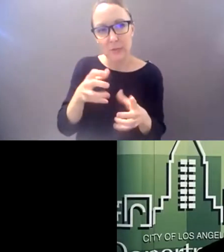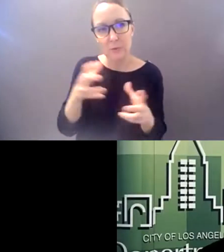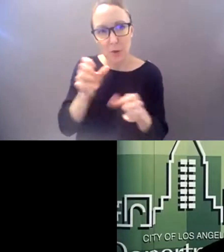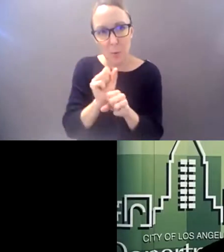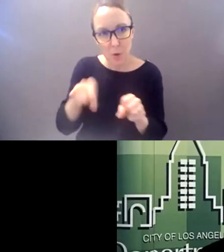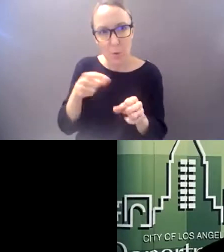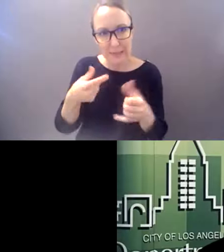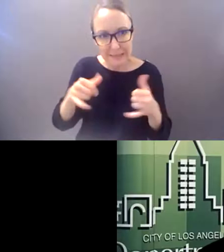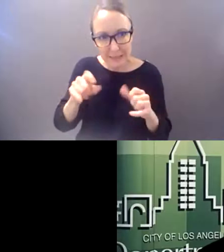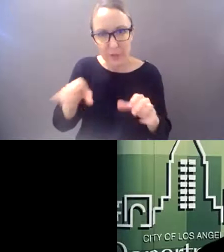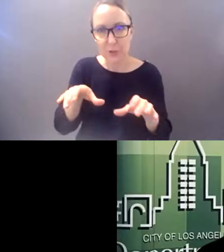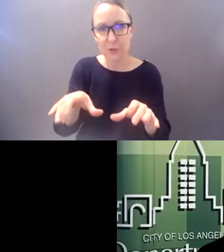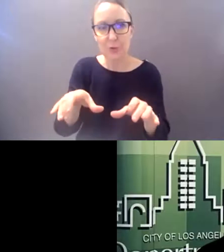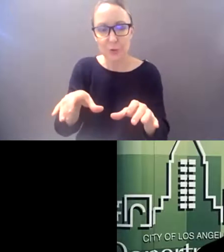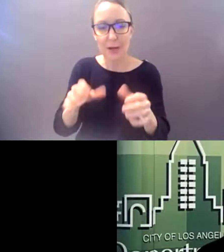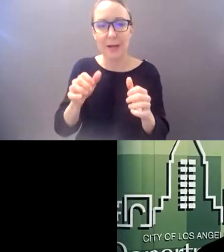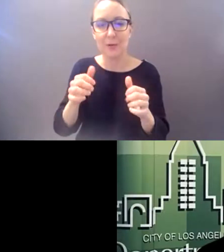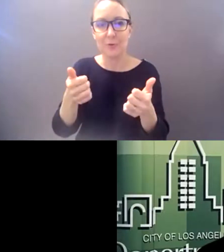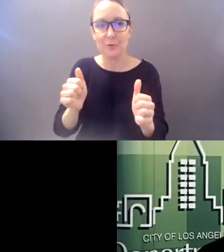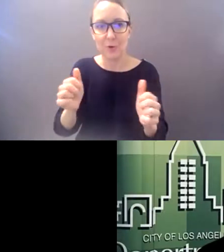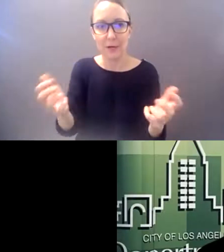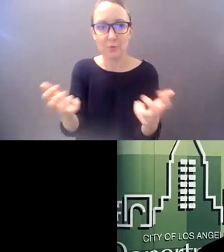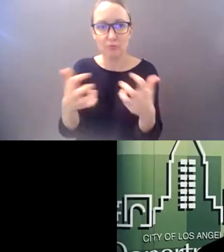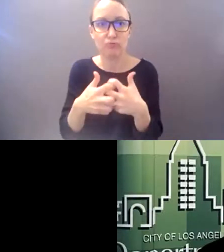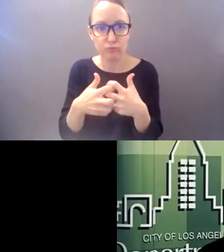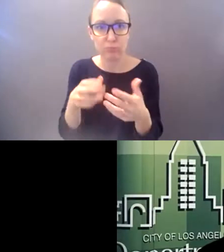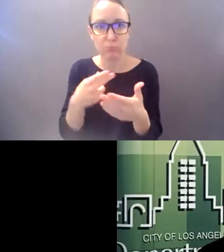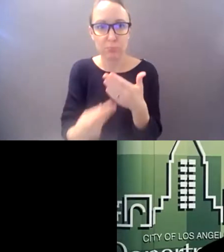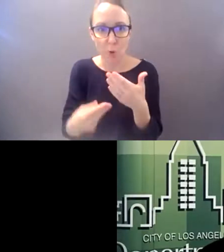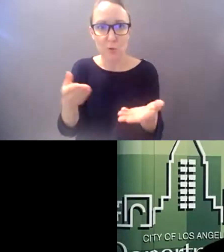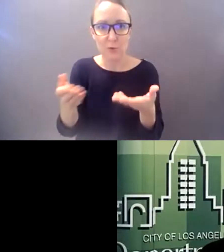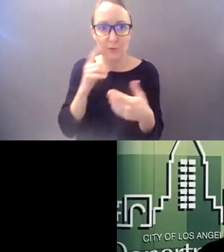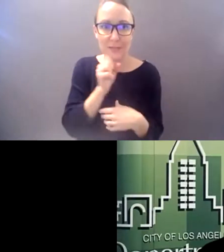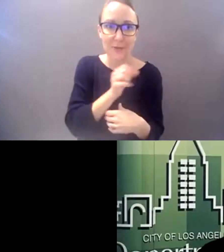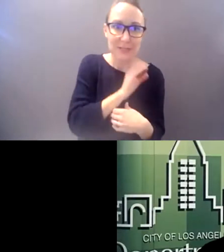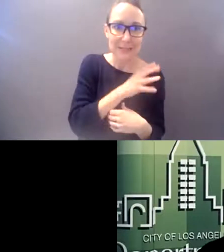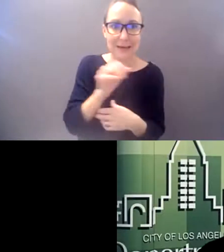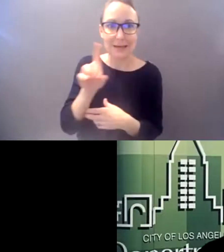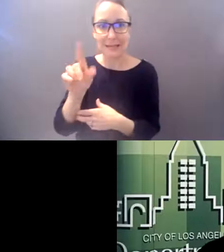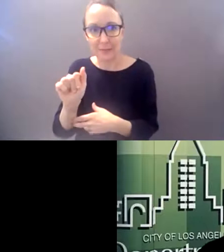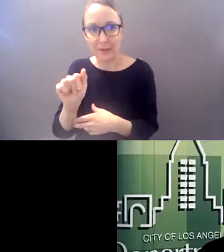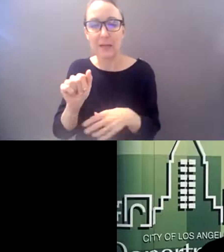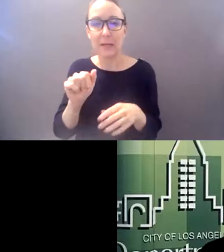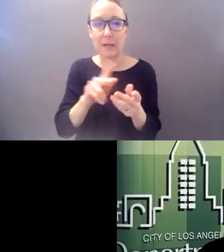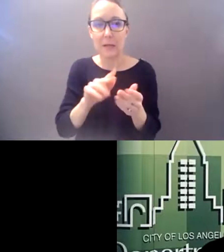to align those services tighter together, but I really do appreciate your bringing it to our attention.